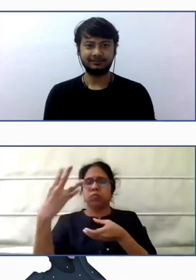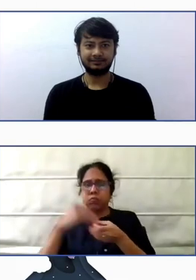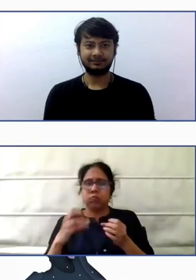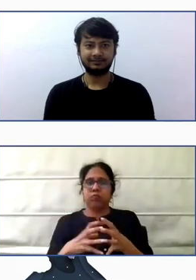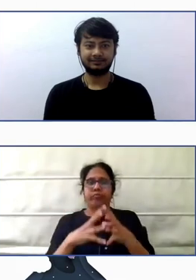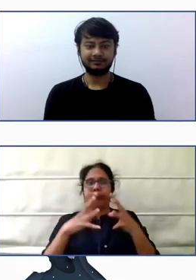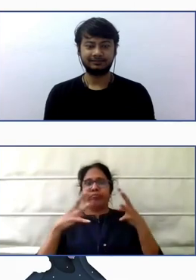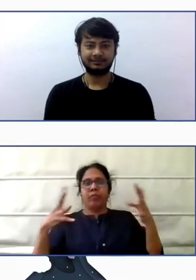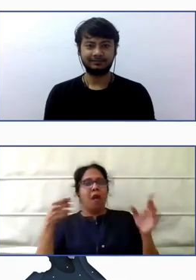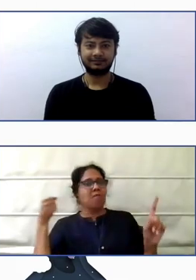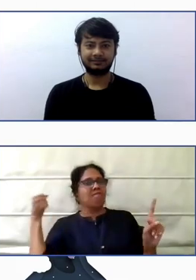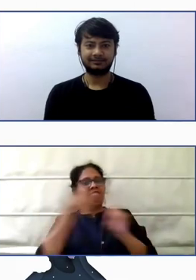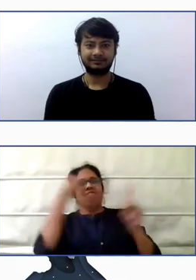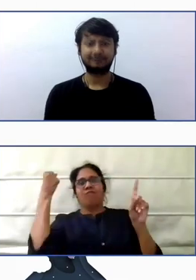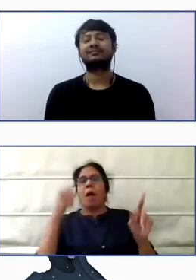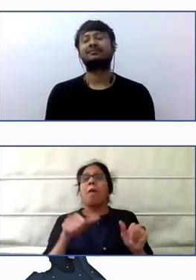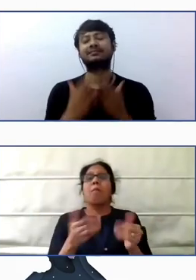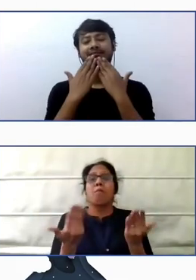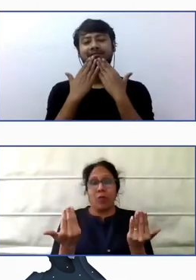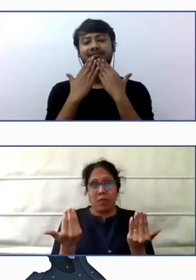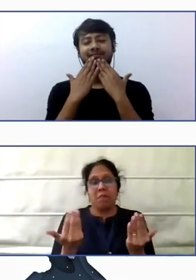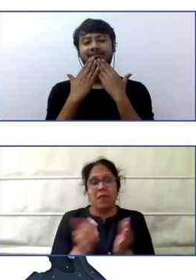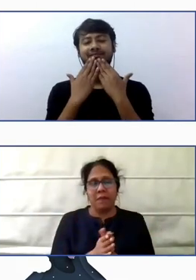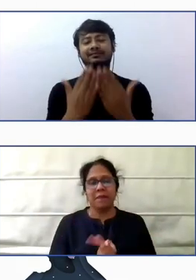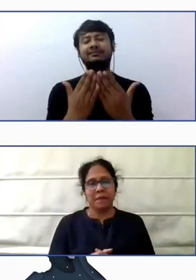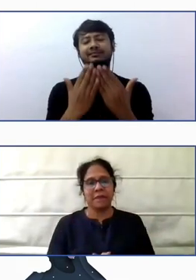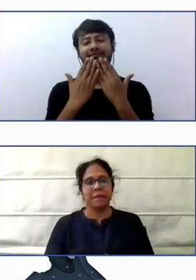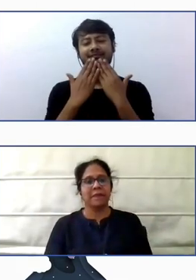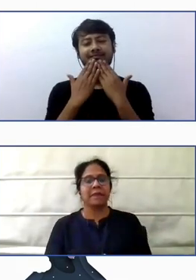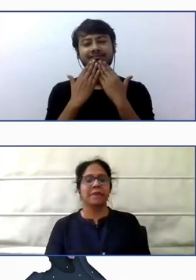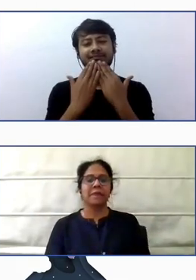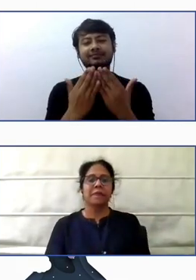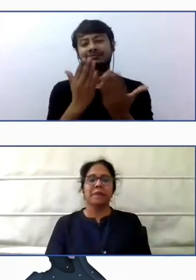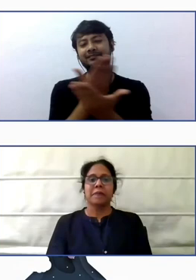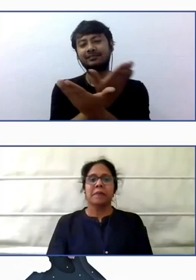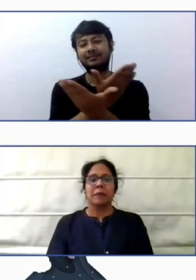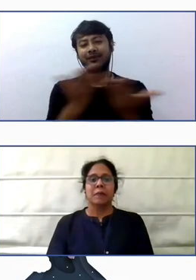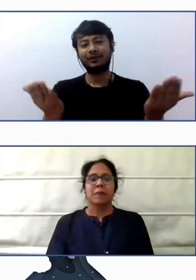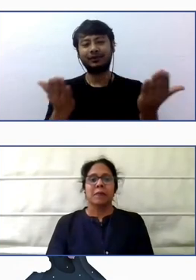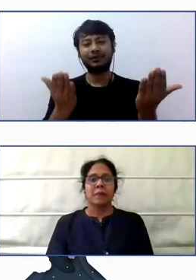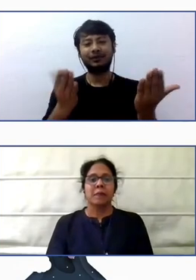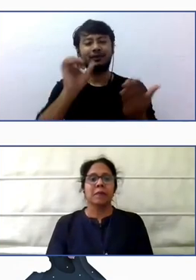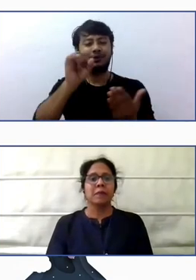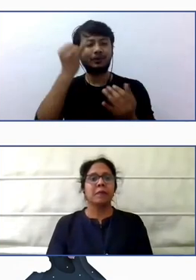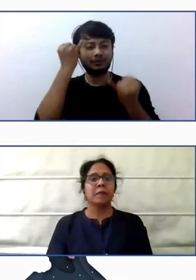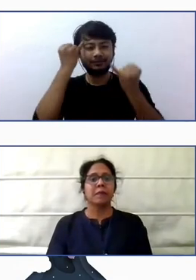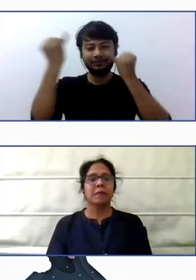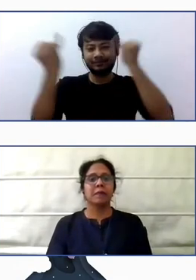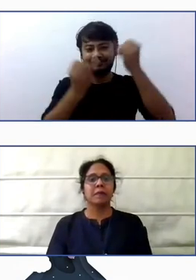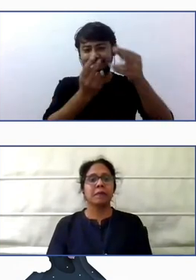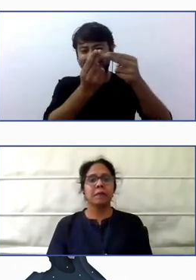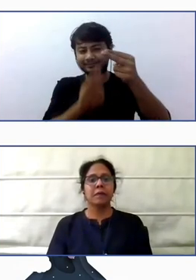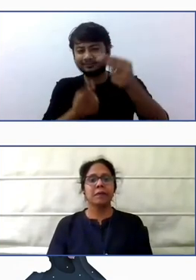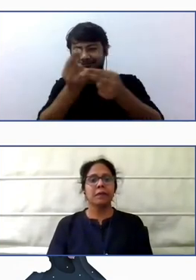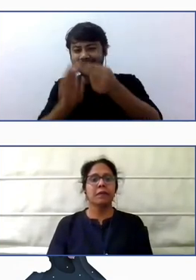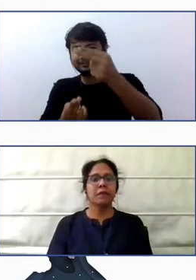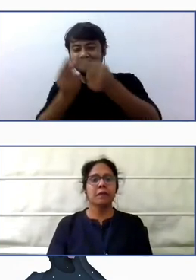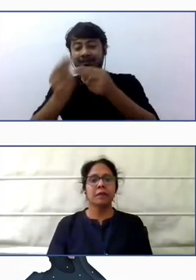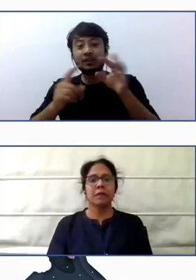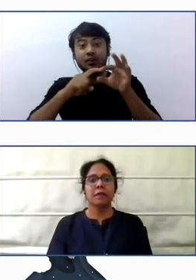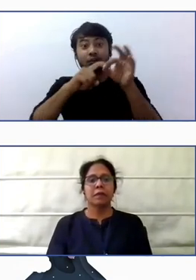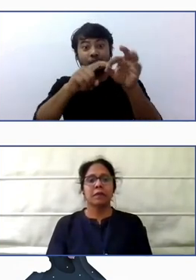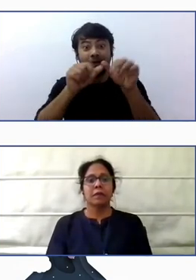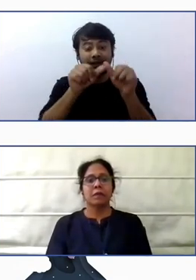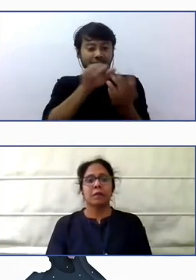impact. Thank you very much, all the panelists, for sharing your views. Before we go to the Q&A, I have one